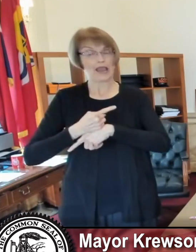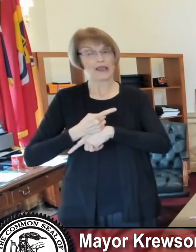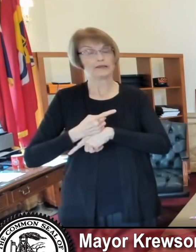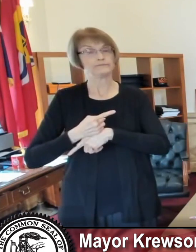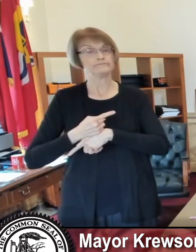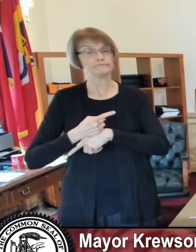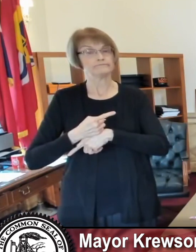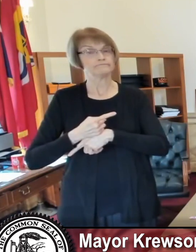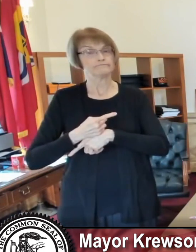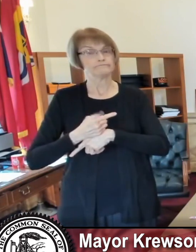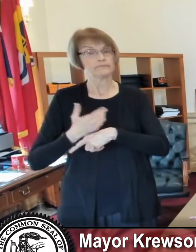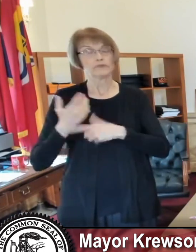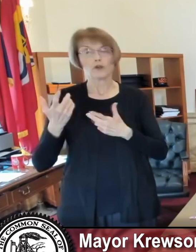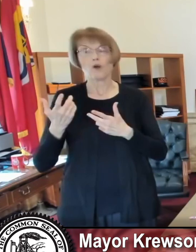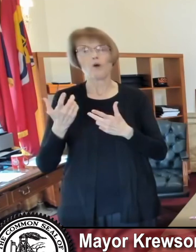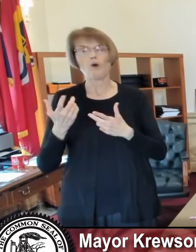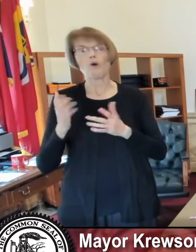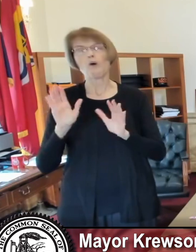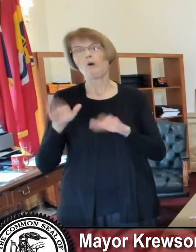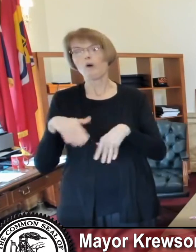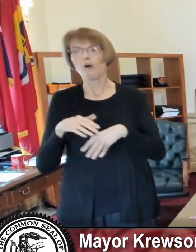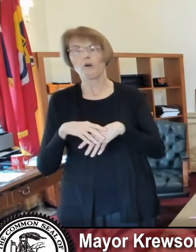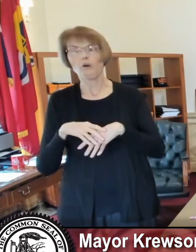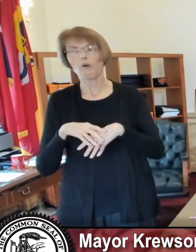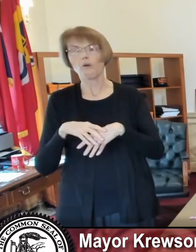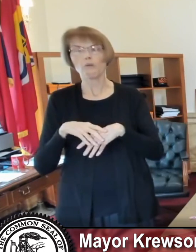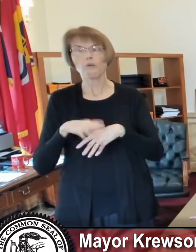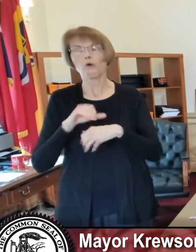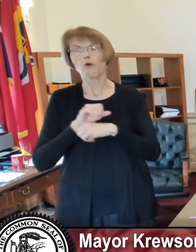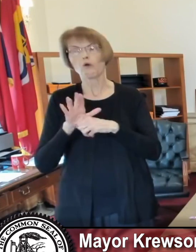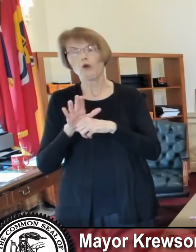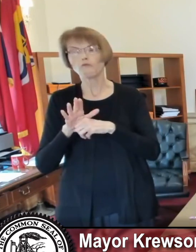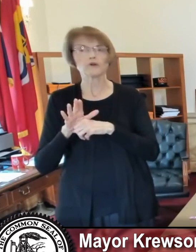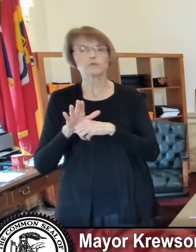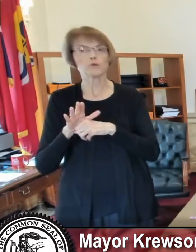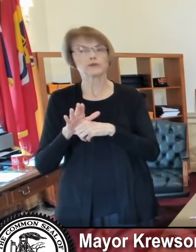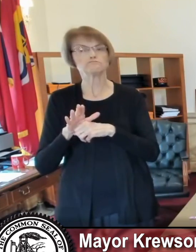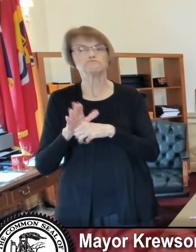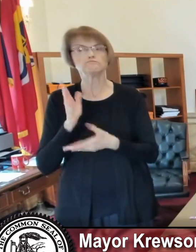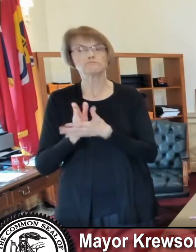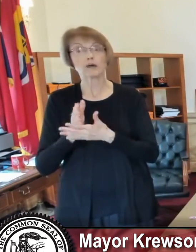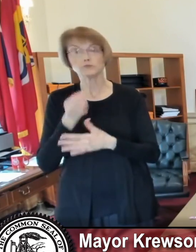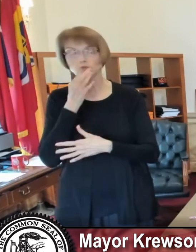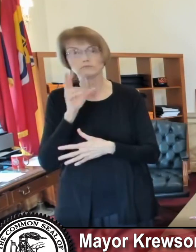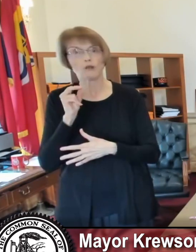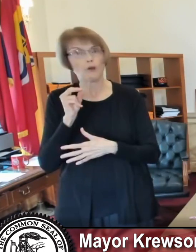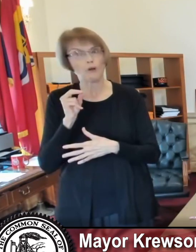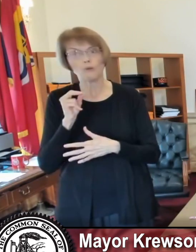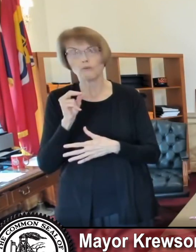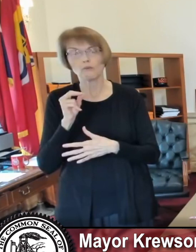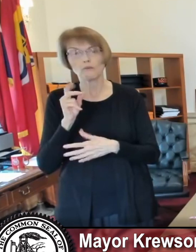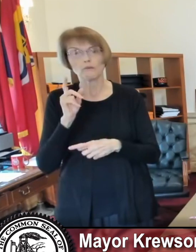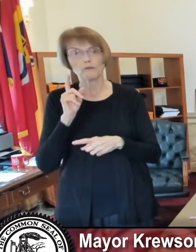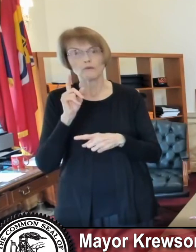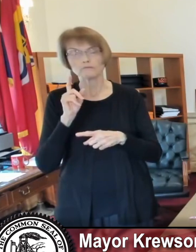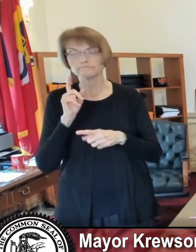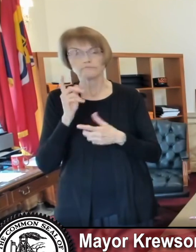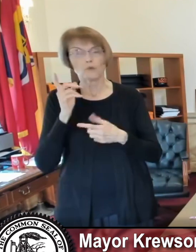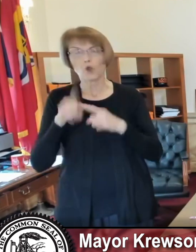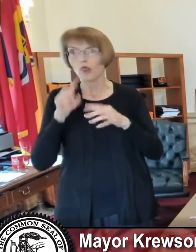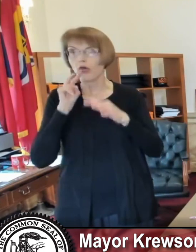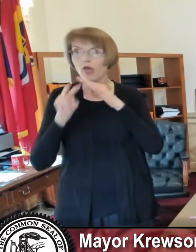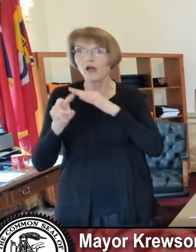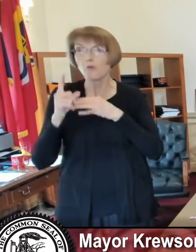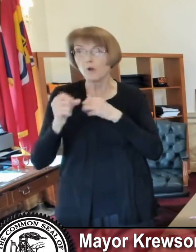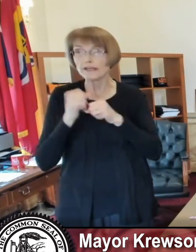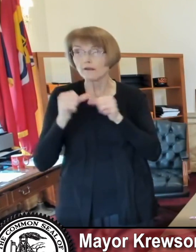were thinking that we would still be doing this a year from now. And it looks like we'll be doing this for a